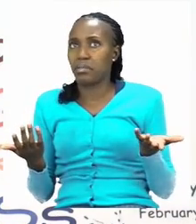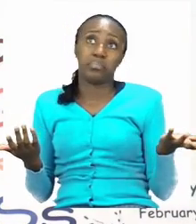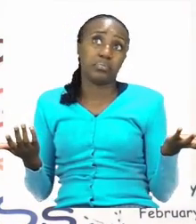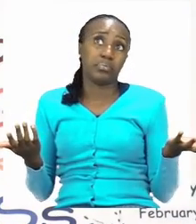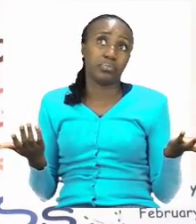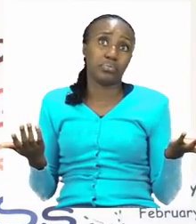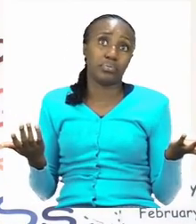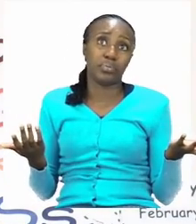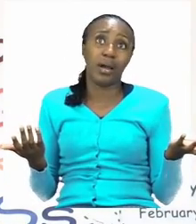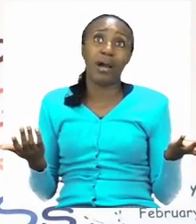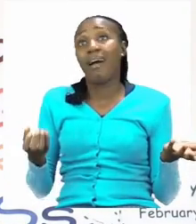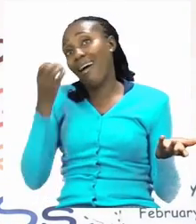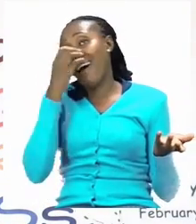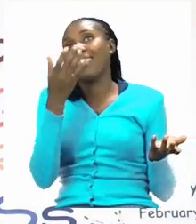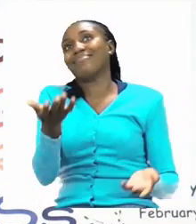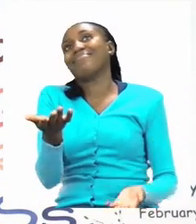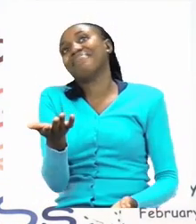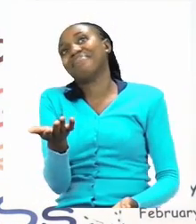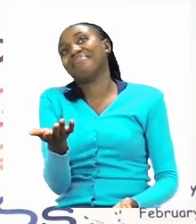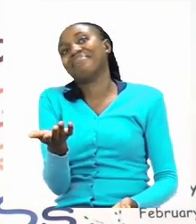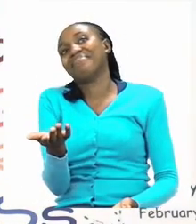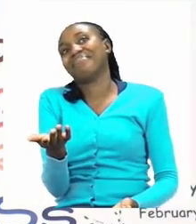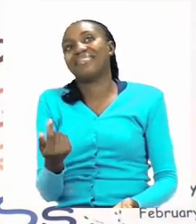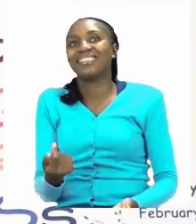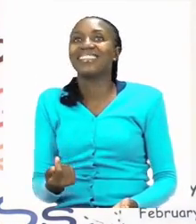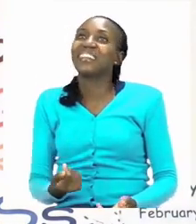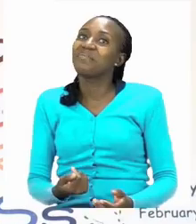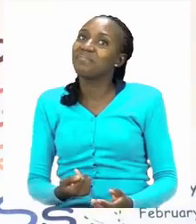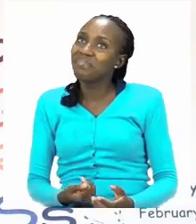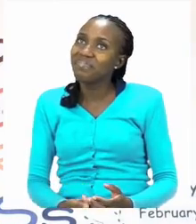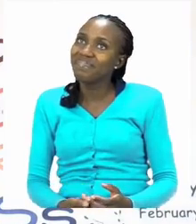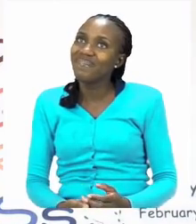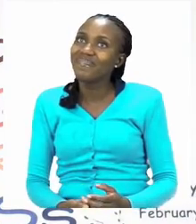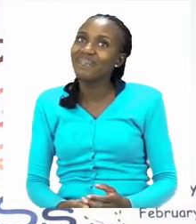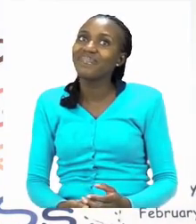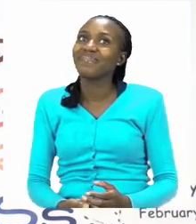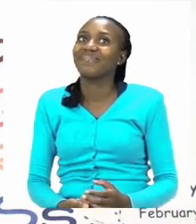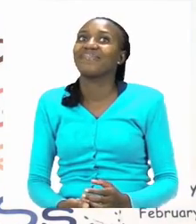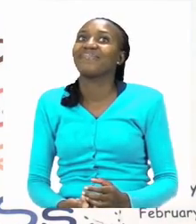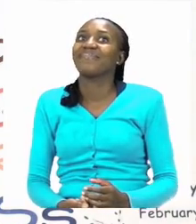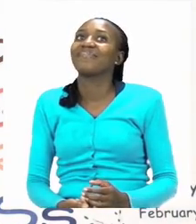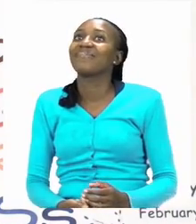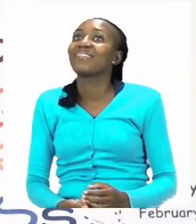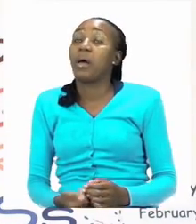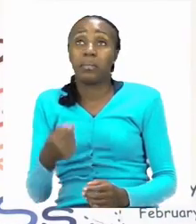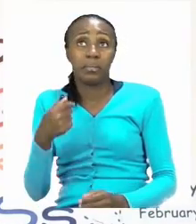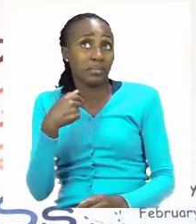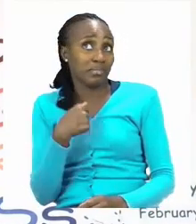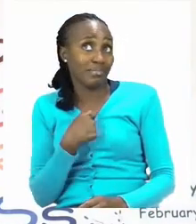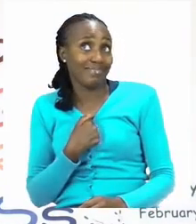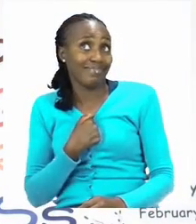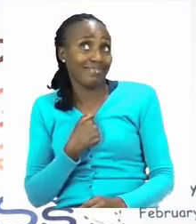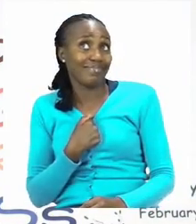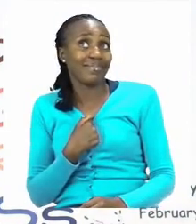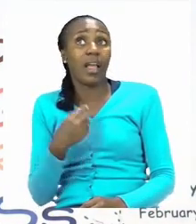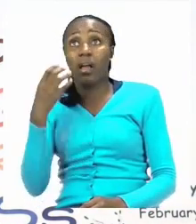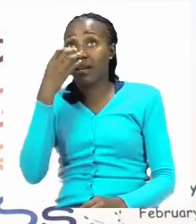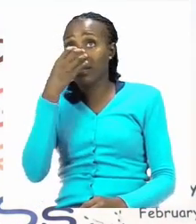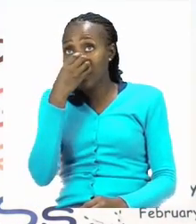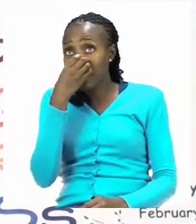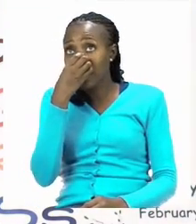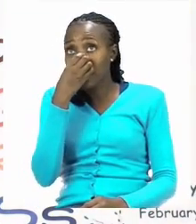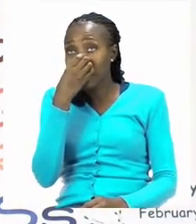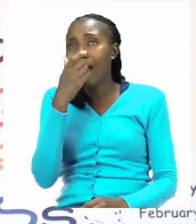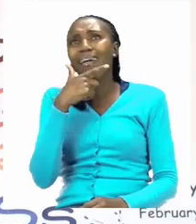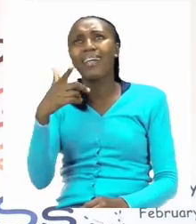tricks today. Oh, there you are, Sashi. So, from Sashi and I, we would